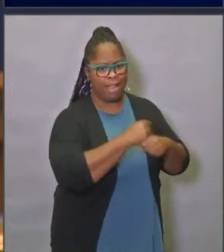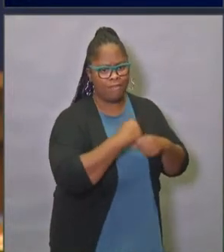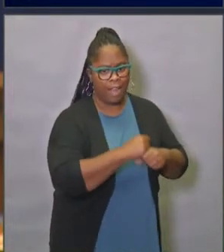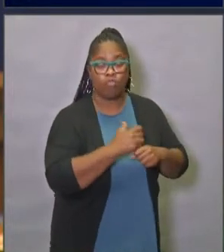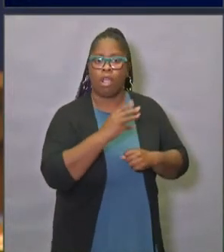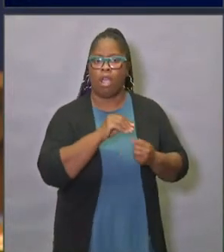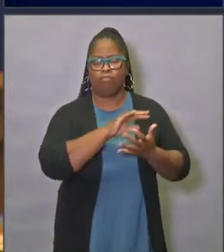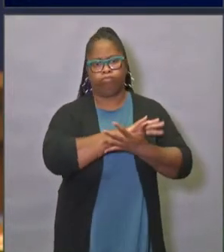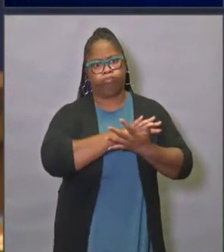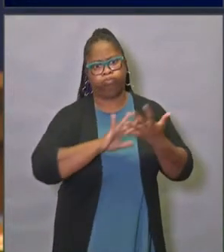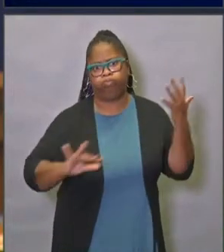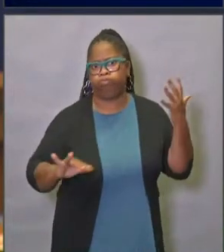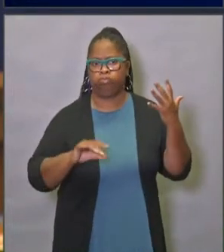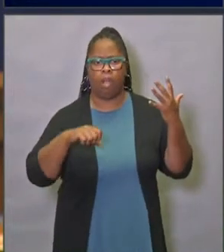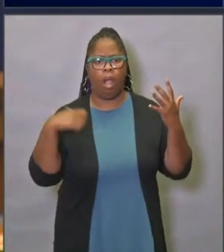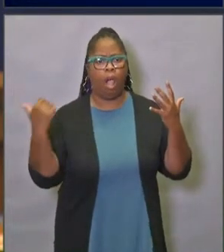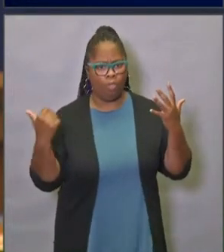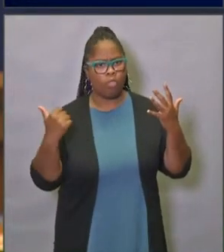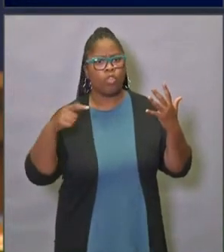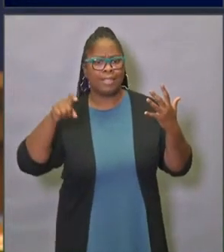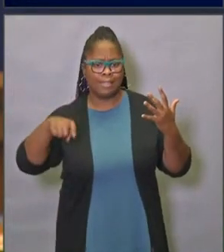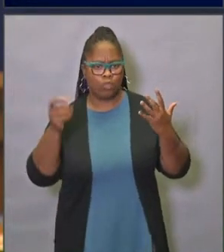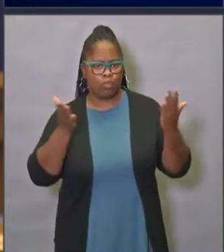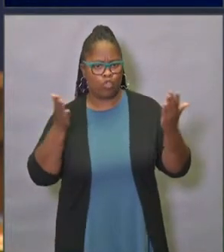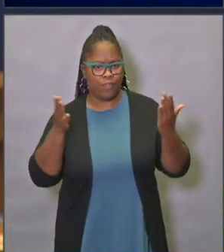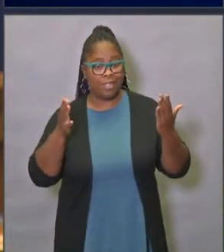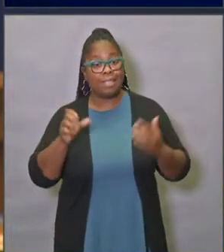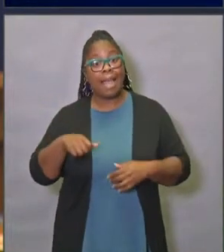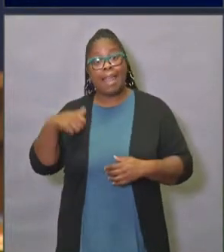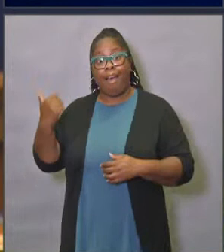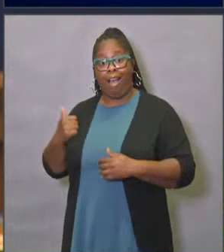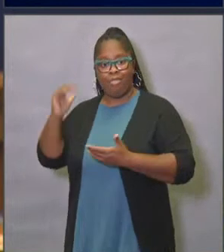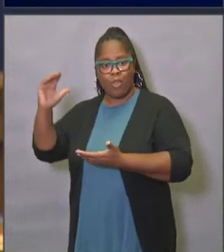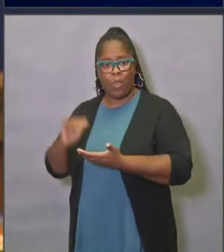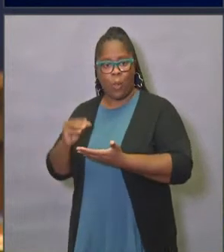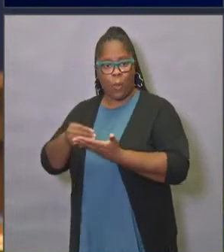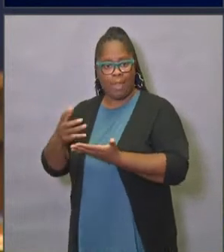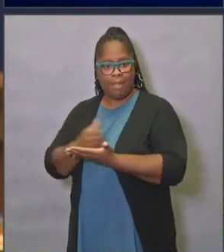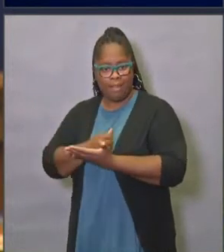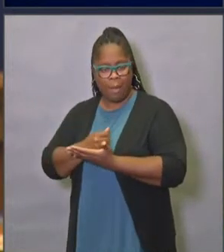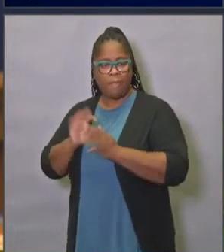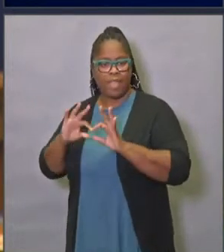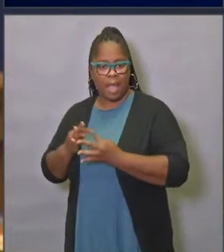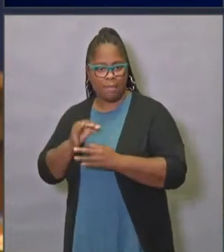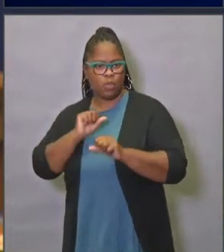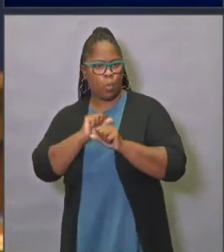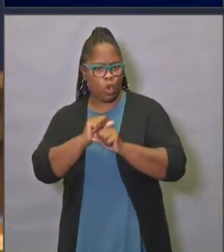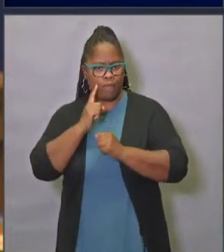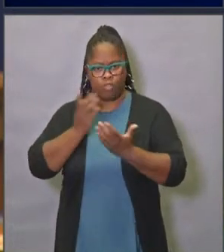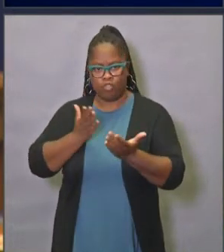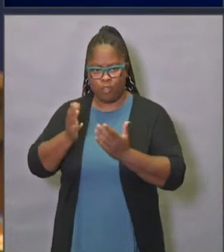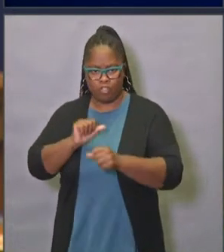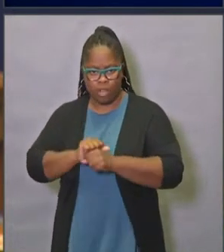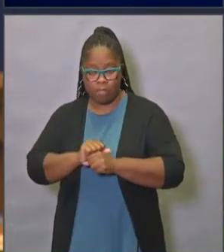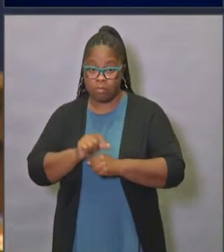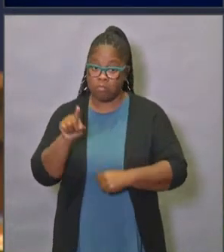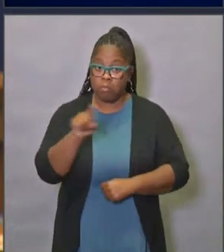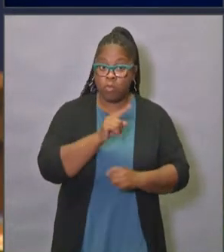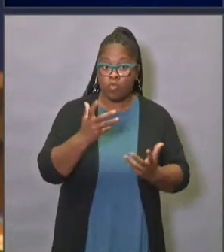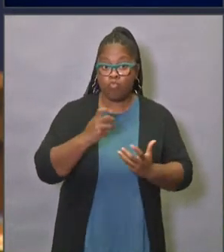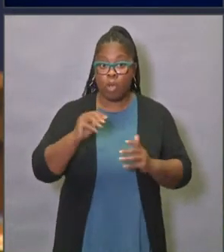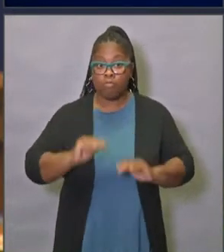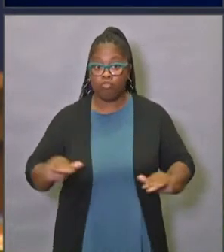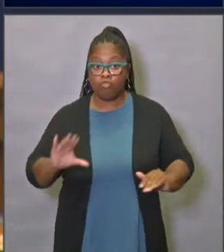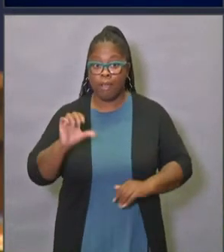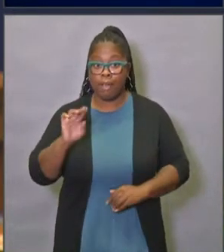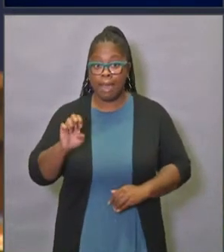and a range of other essential services, and other low-income families working in the business sectors. Families seeking childcare may apply